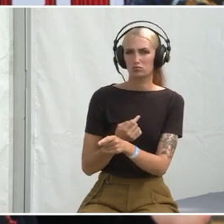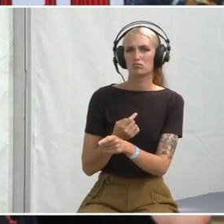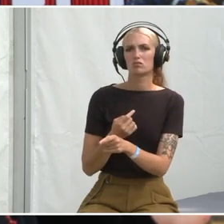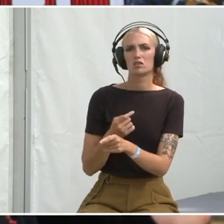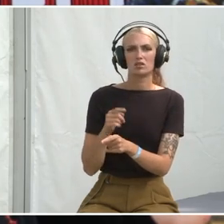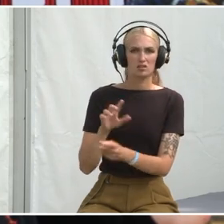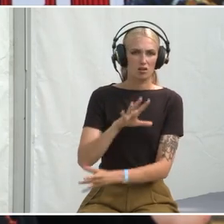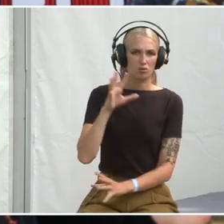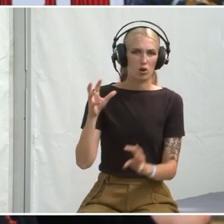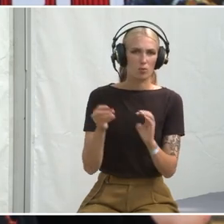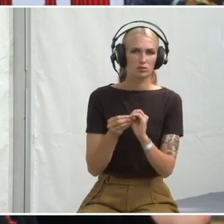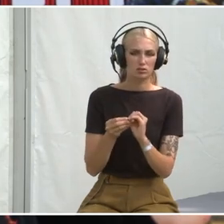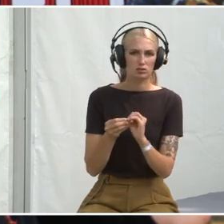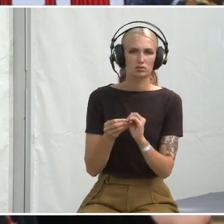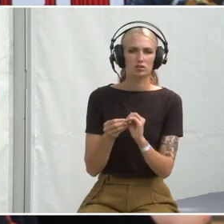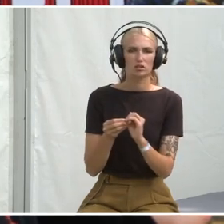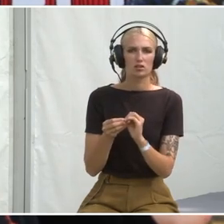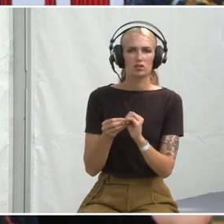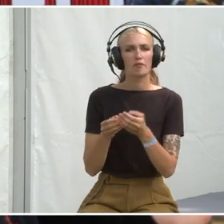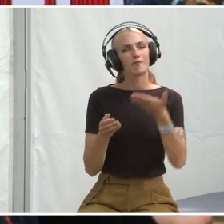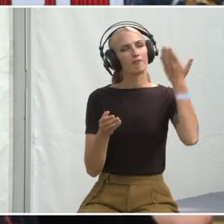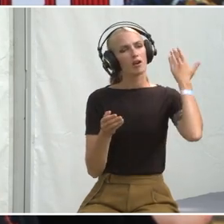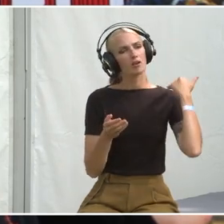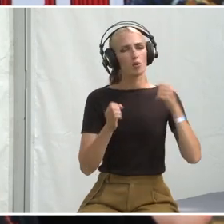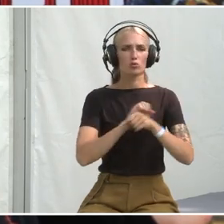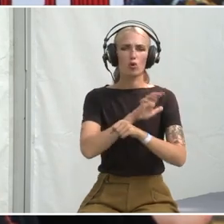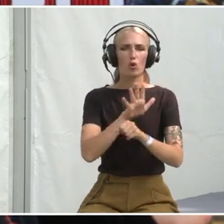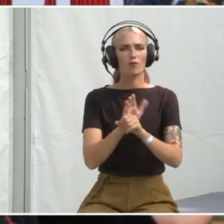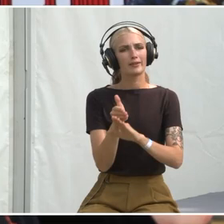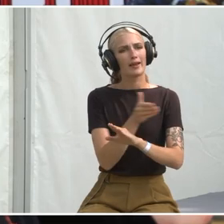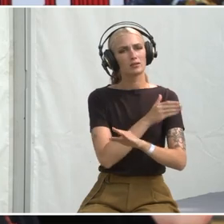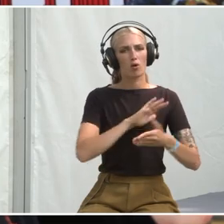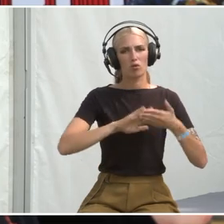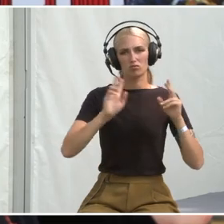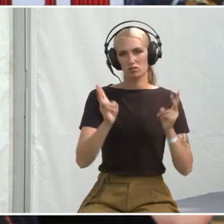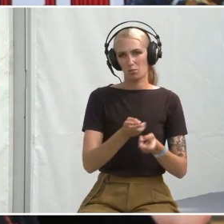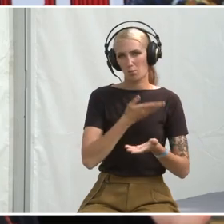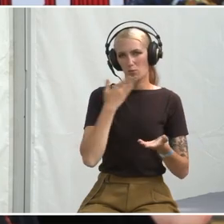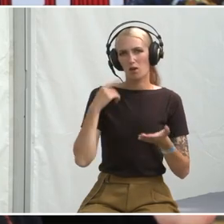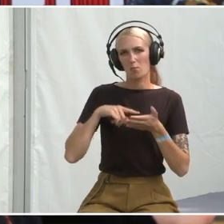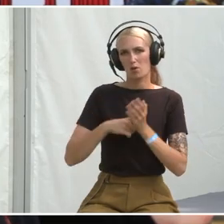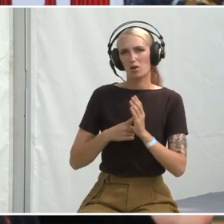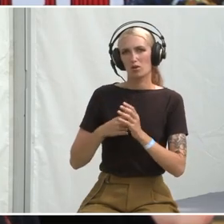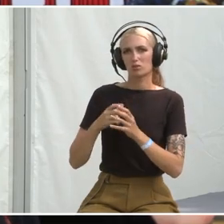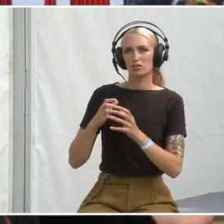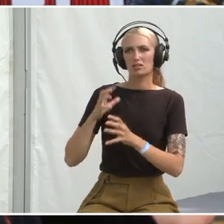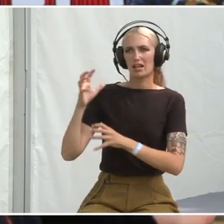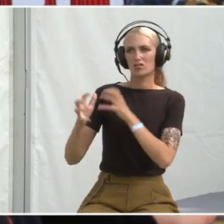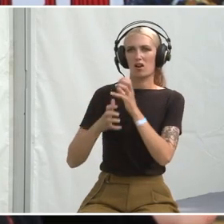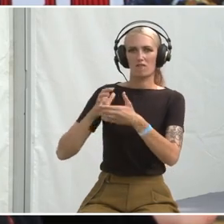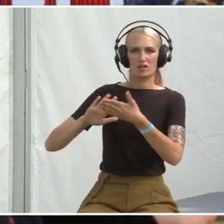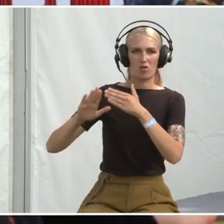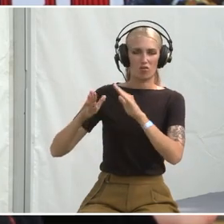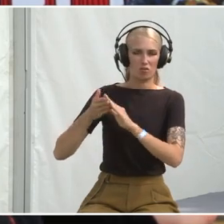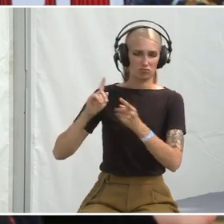we haven't actually gone back to the stage we were before COVID, because the geopolitical situation changed rapidly.